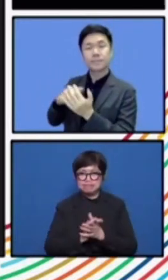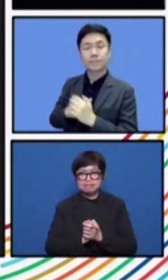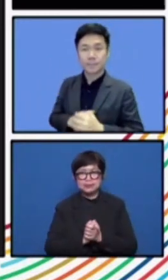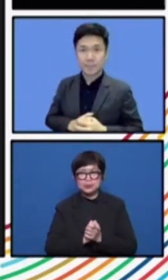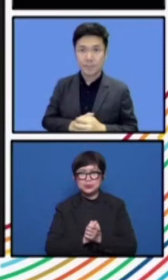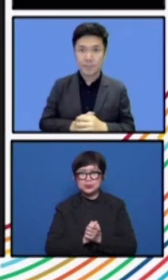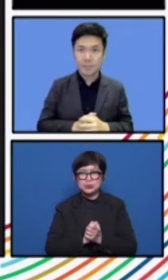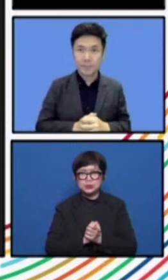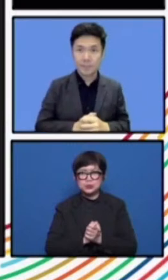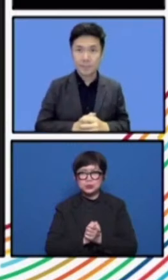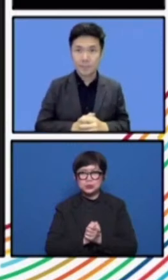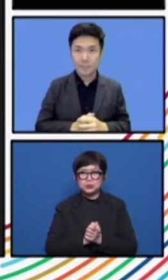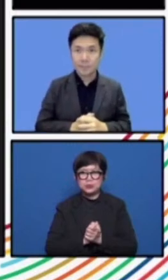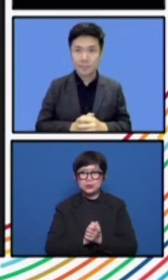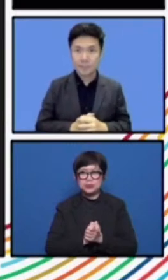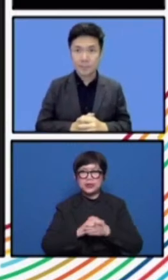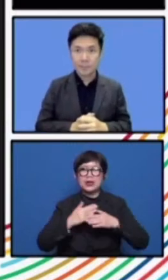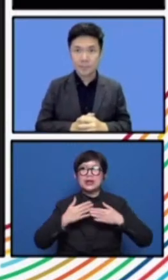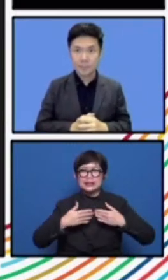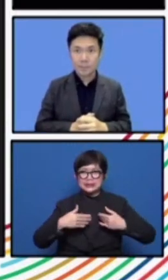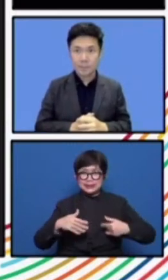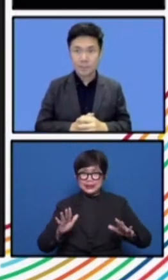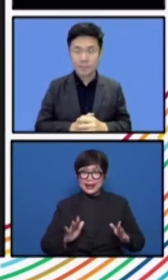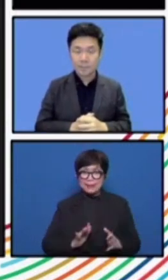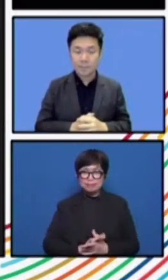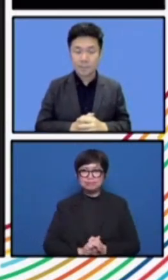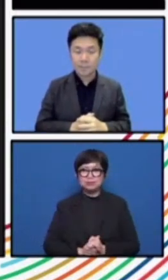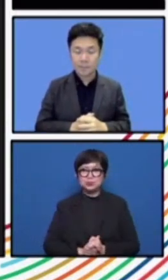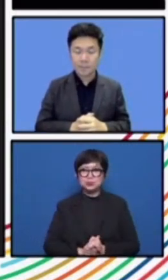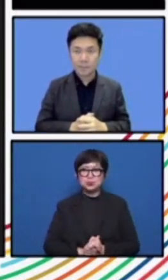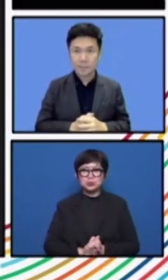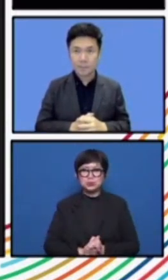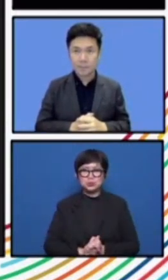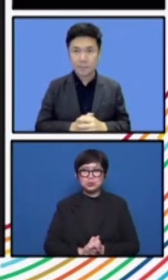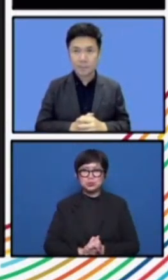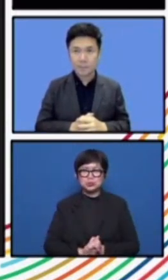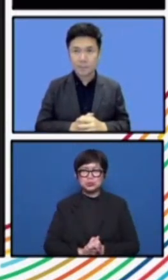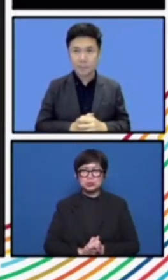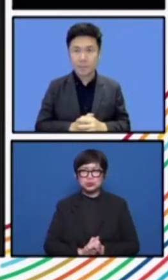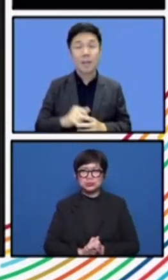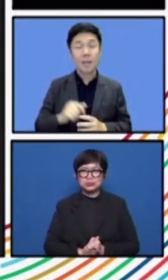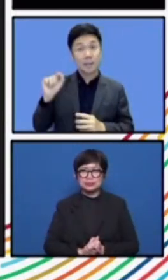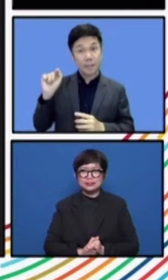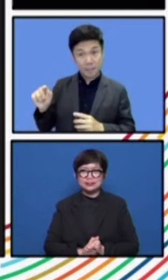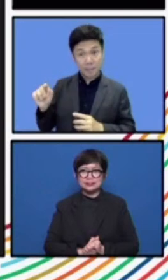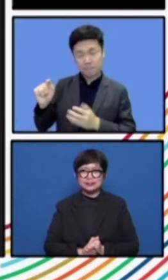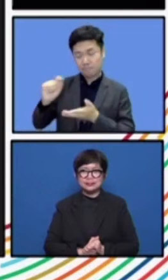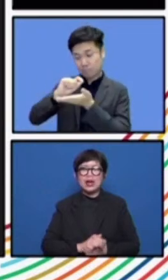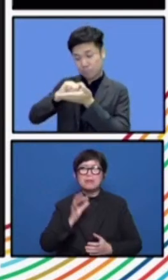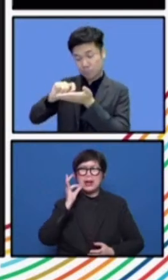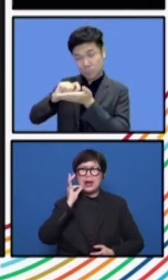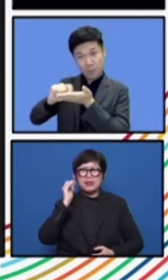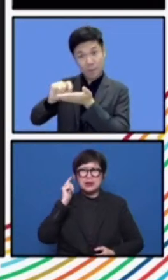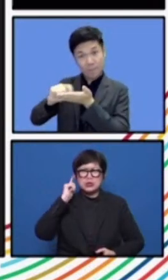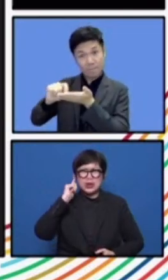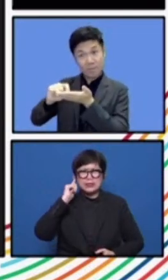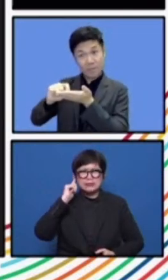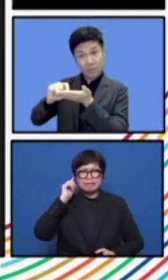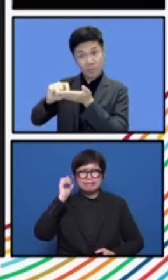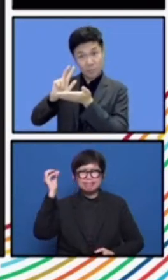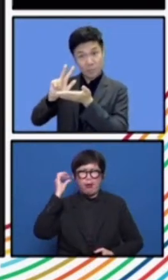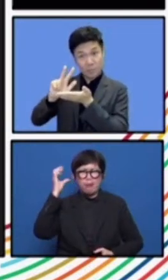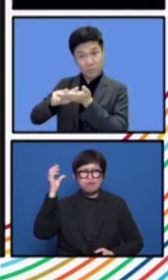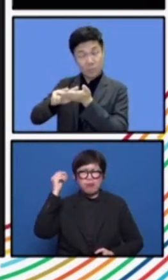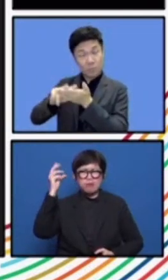after the division of the basic tasks for personal with disability were developed and the other